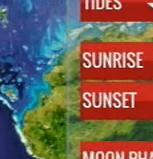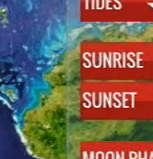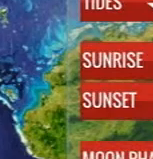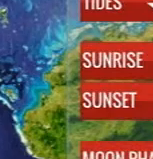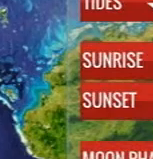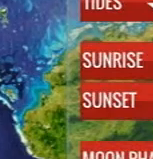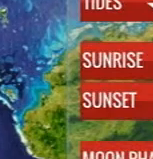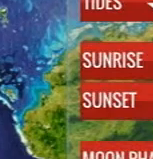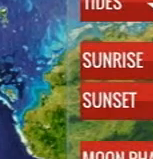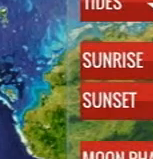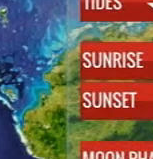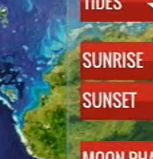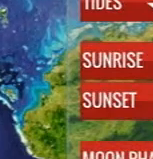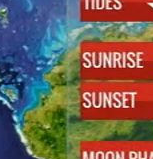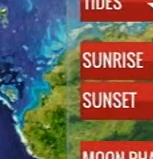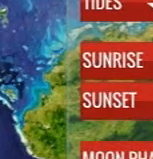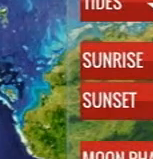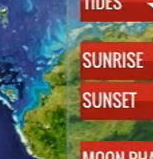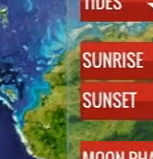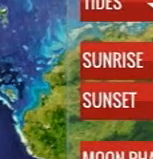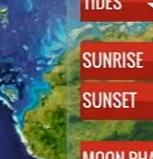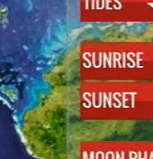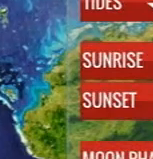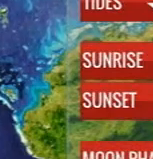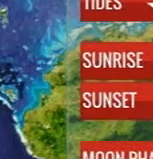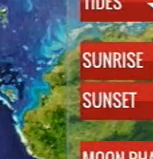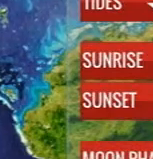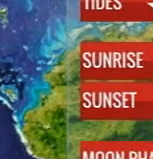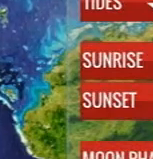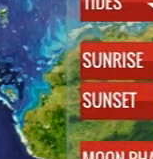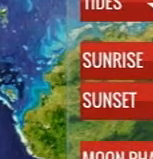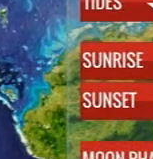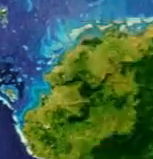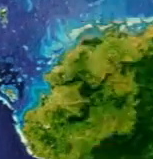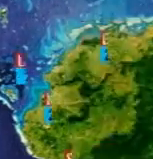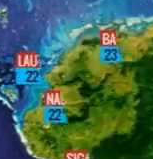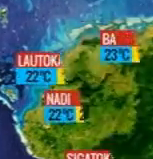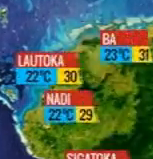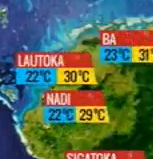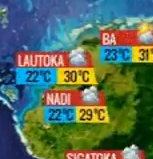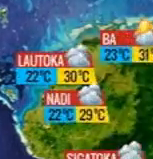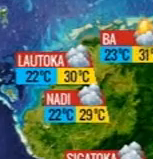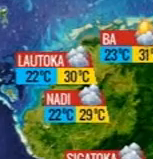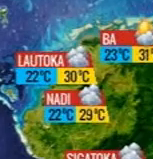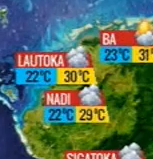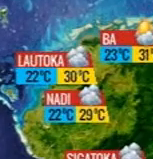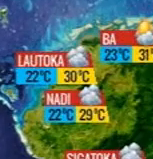at 7:37 a.m. Sunrise at 6:20. For